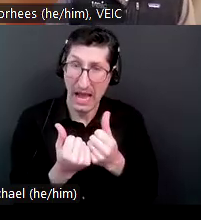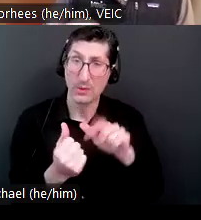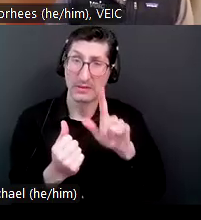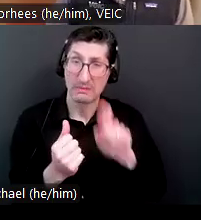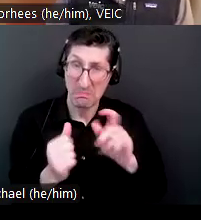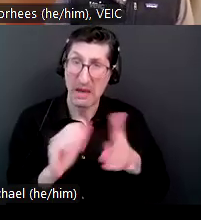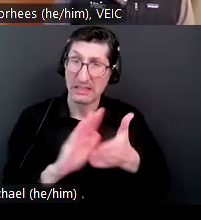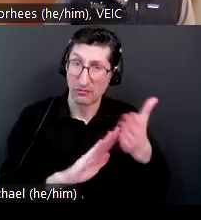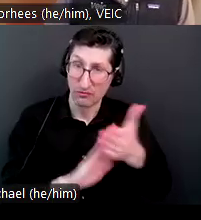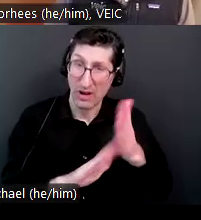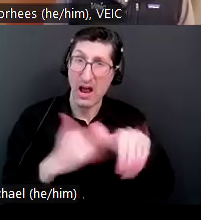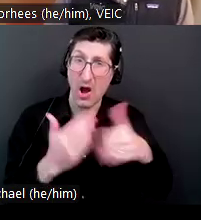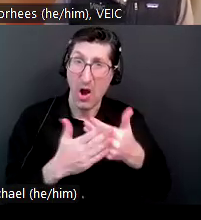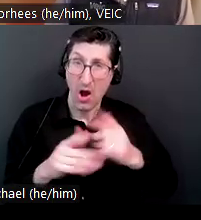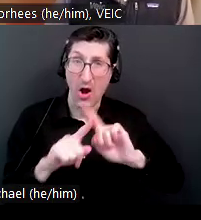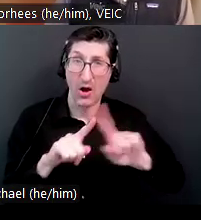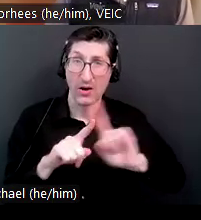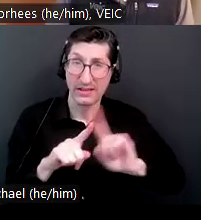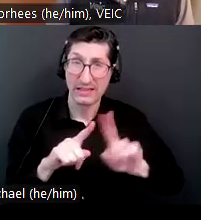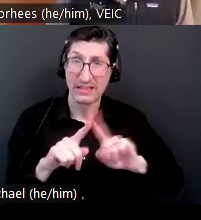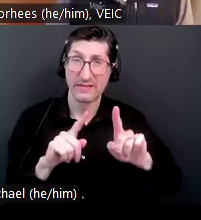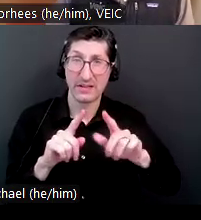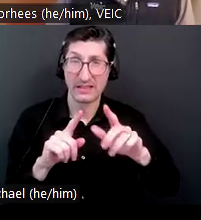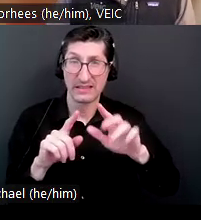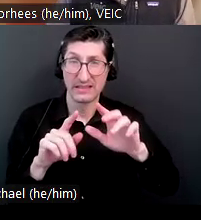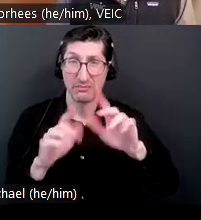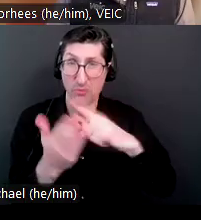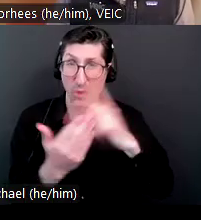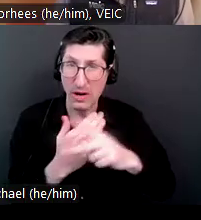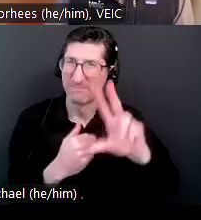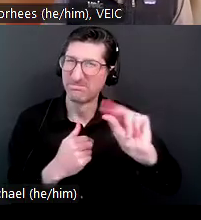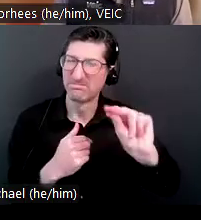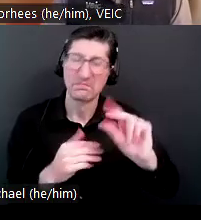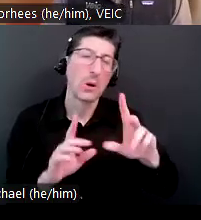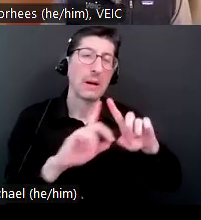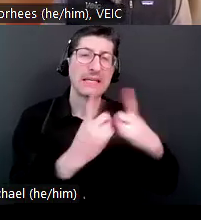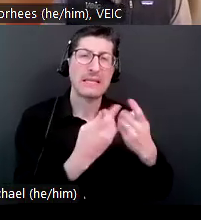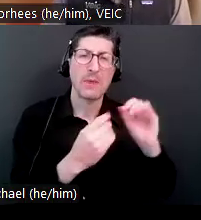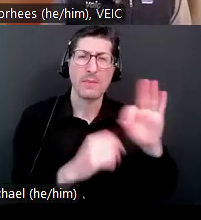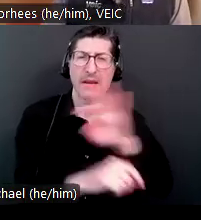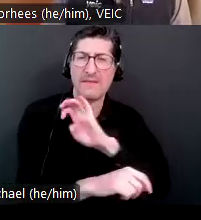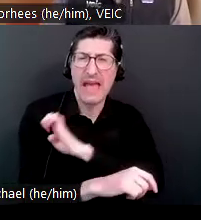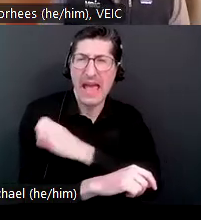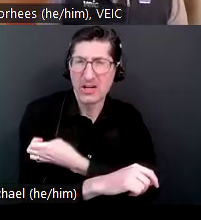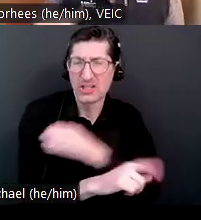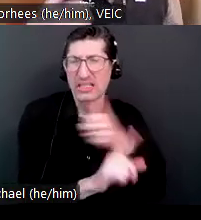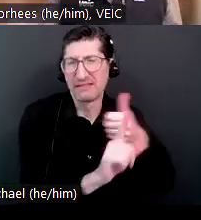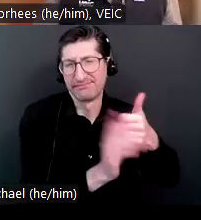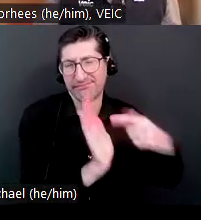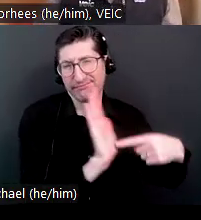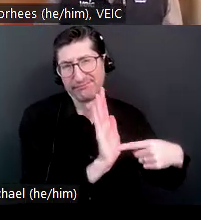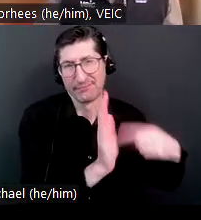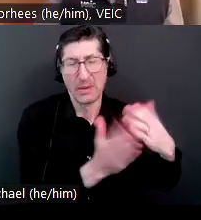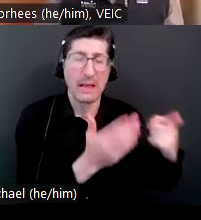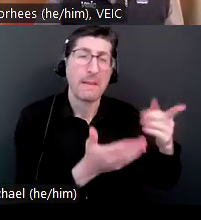state. Agencies like the Department of Energy Resources would still likely be responsible for administering things like the